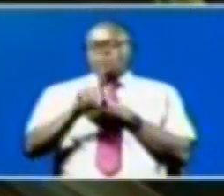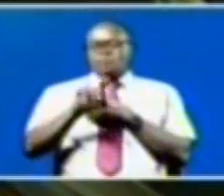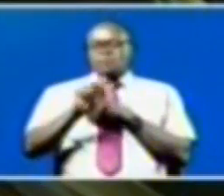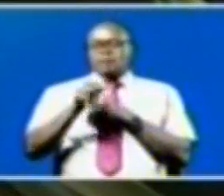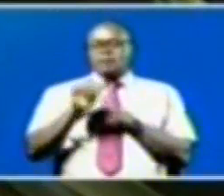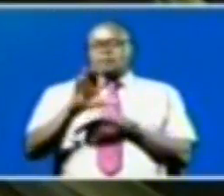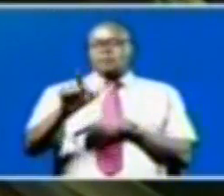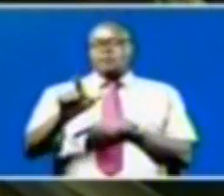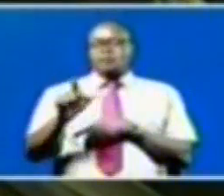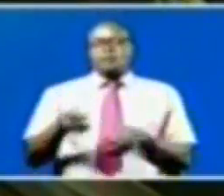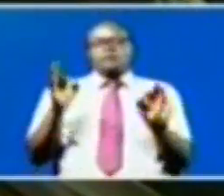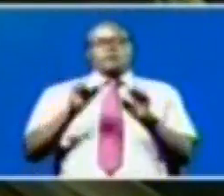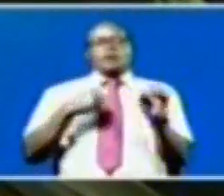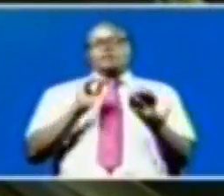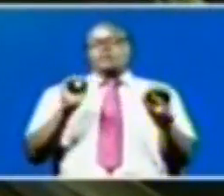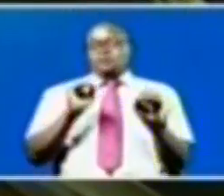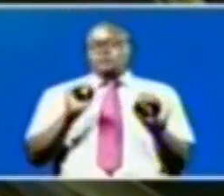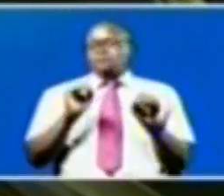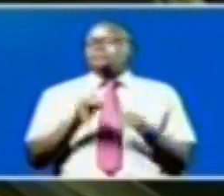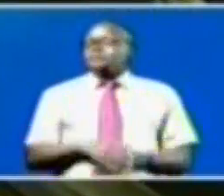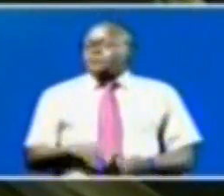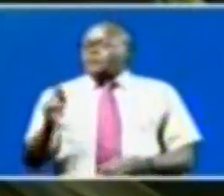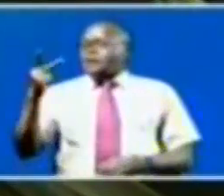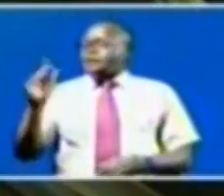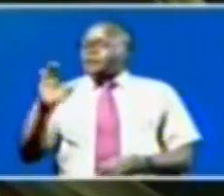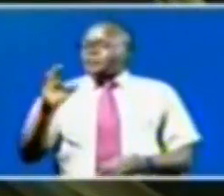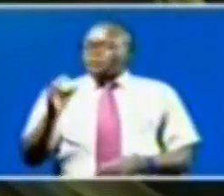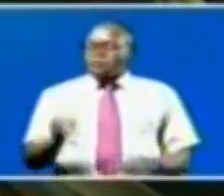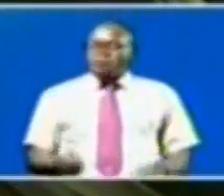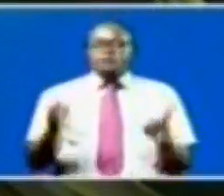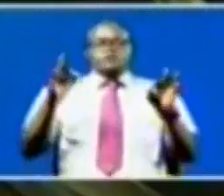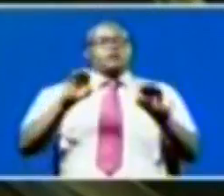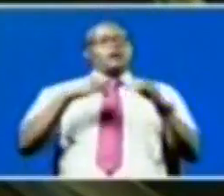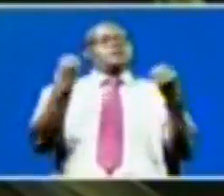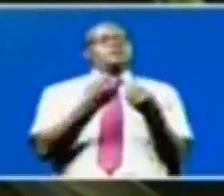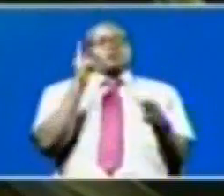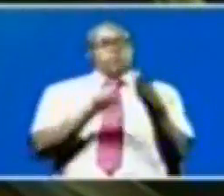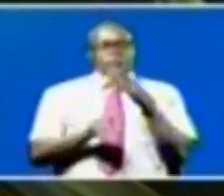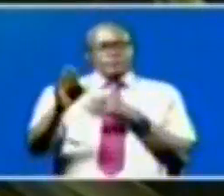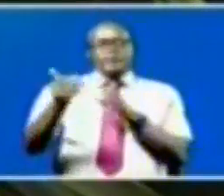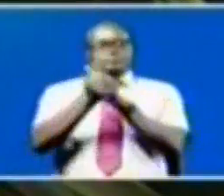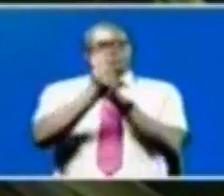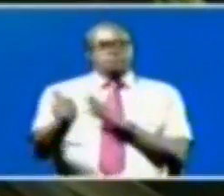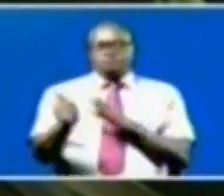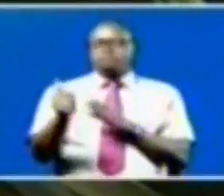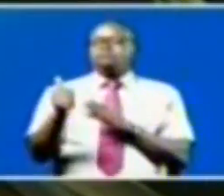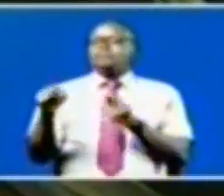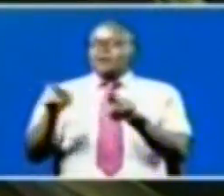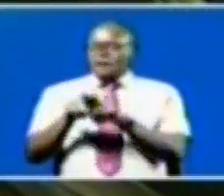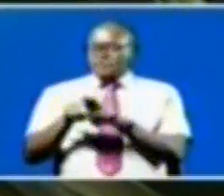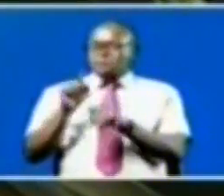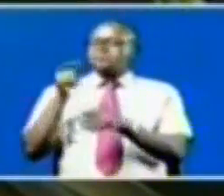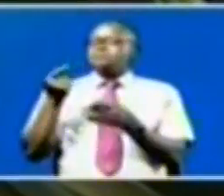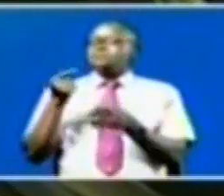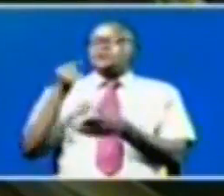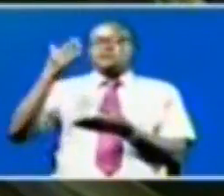out such. However, the Kenya Clinical Officers Association maintains that they are duly qualified even as they called